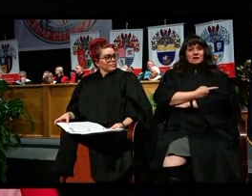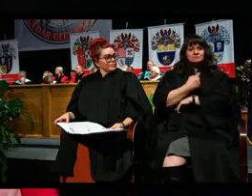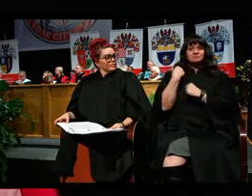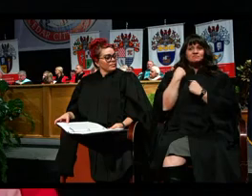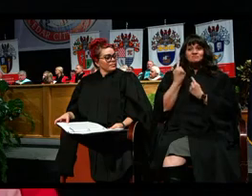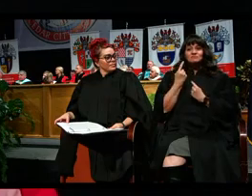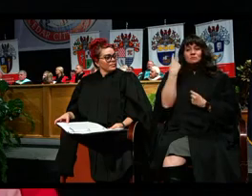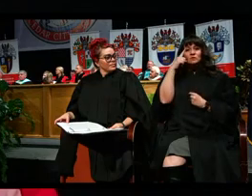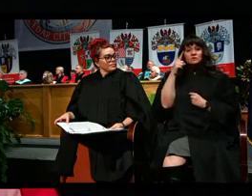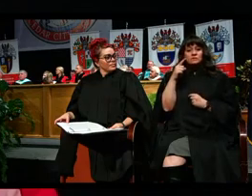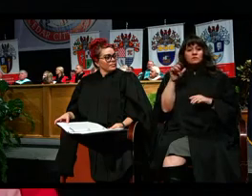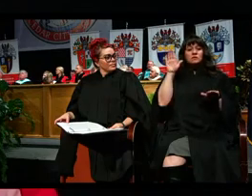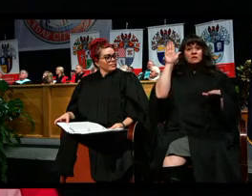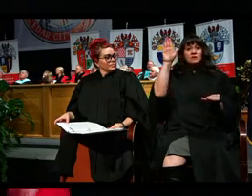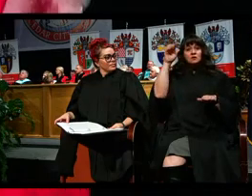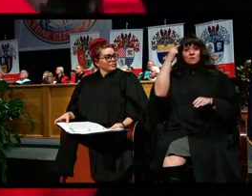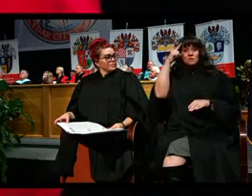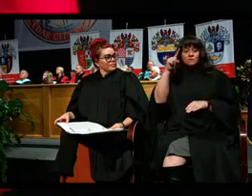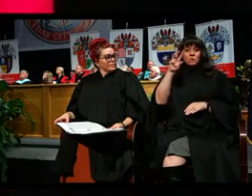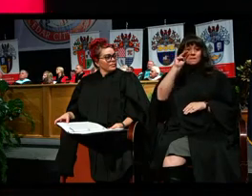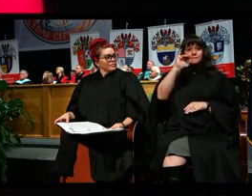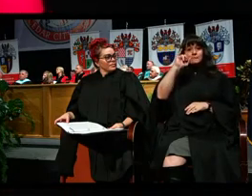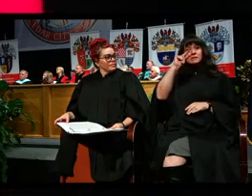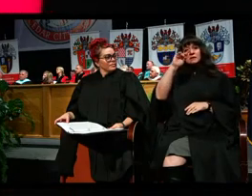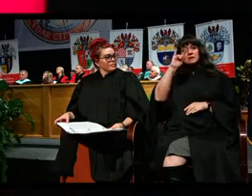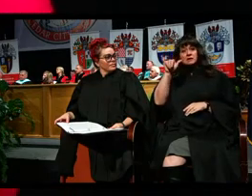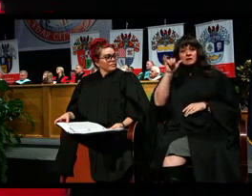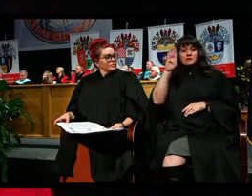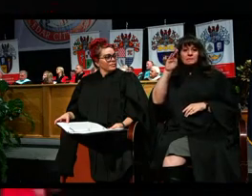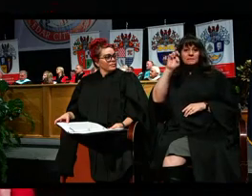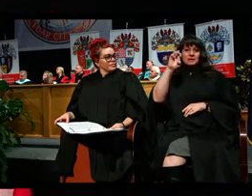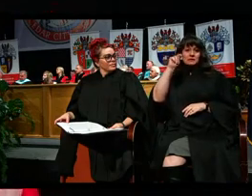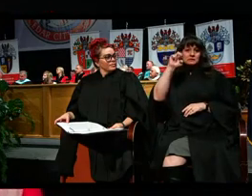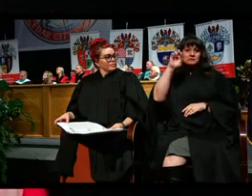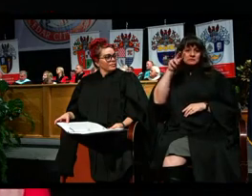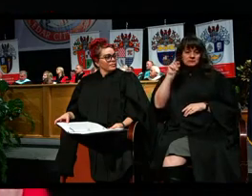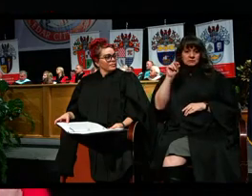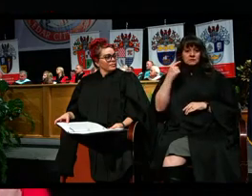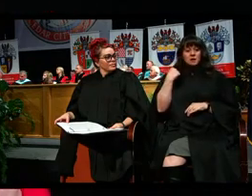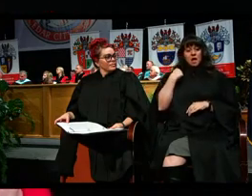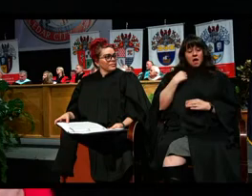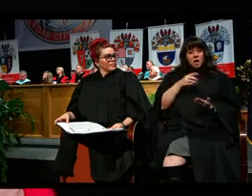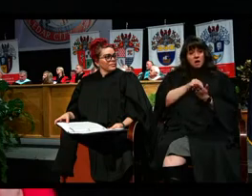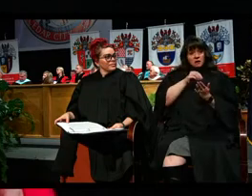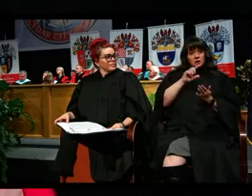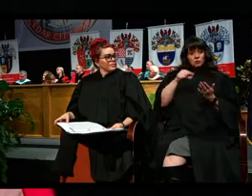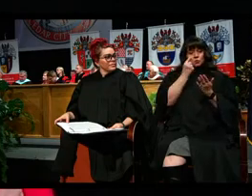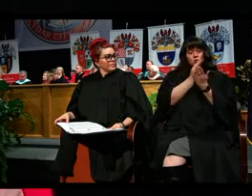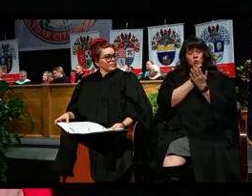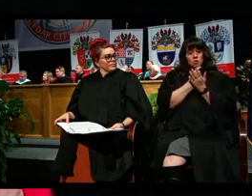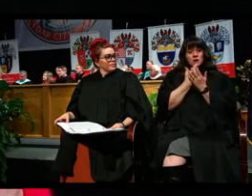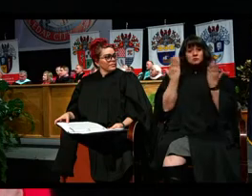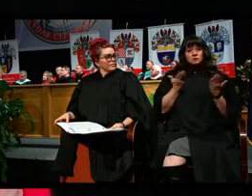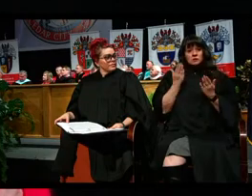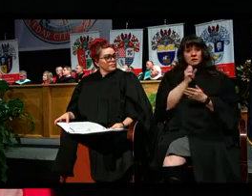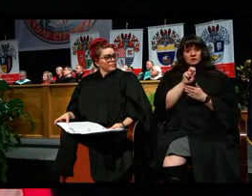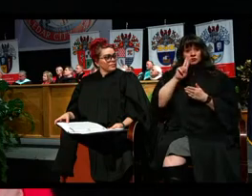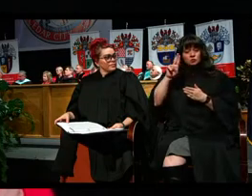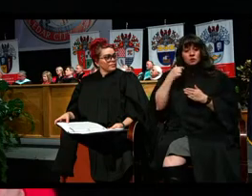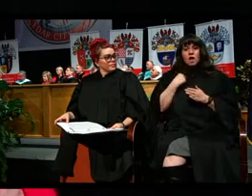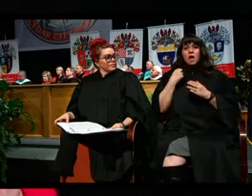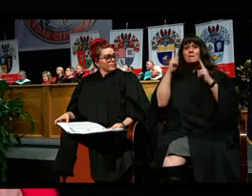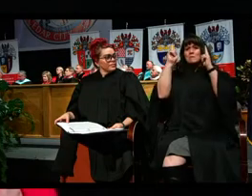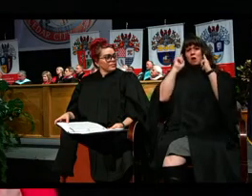for President Mindy Benson. As an alumna of this institution, it is an honor for me to stand before you